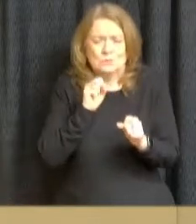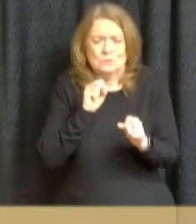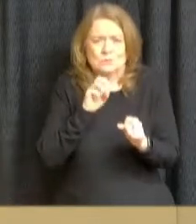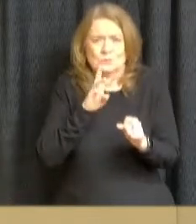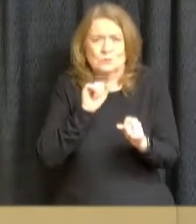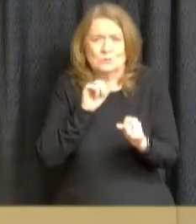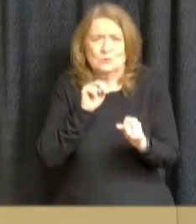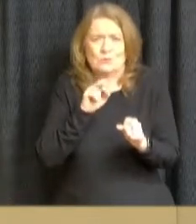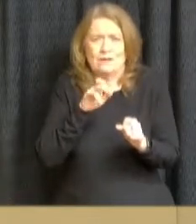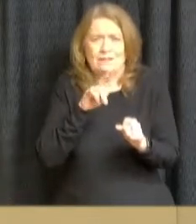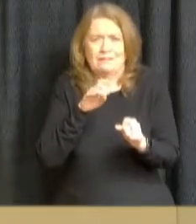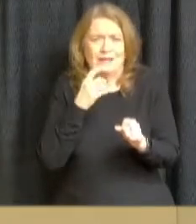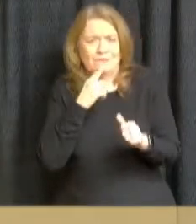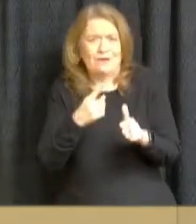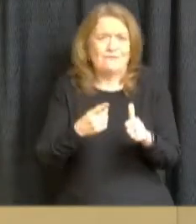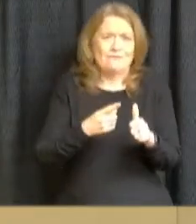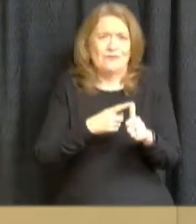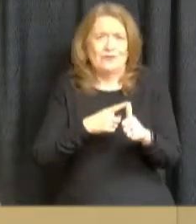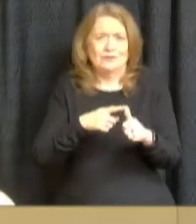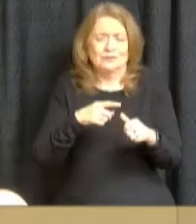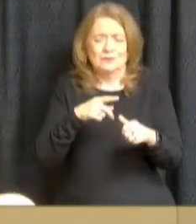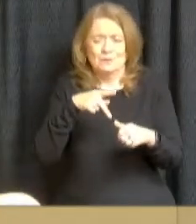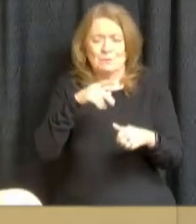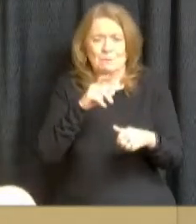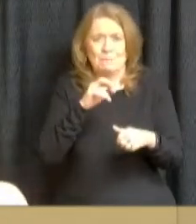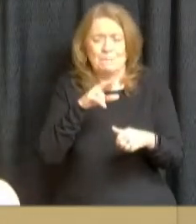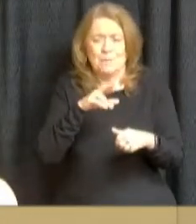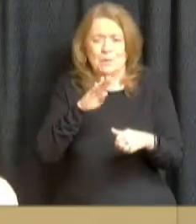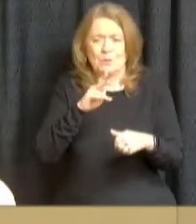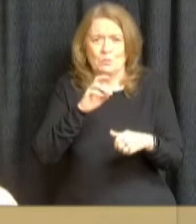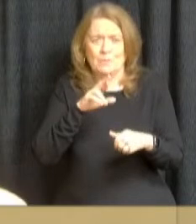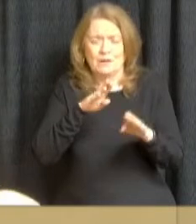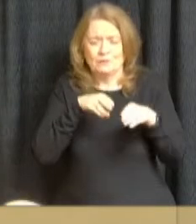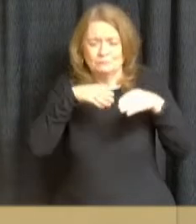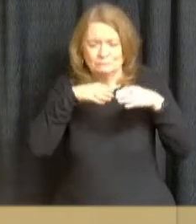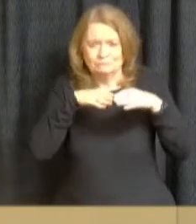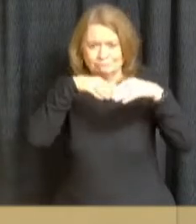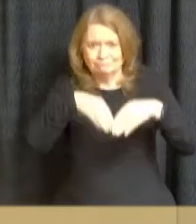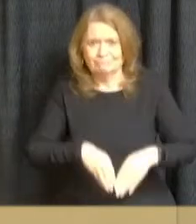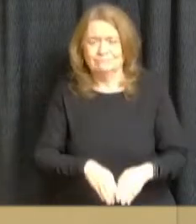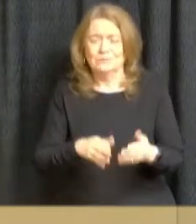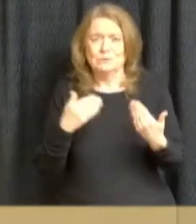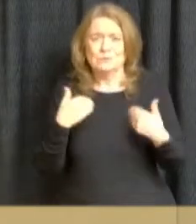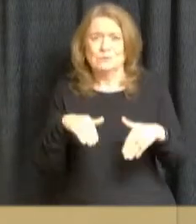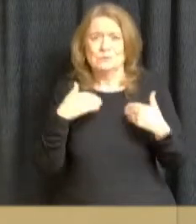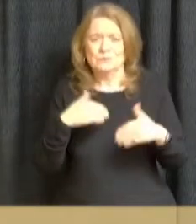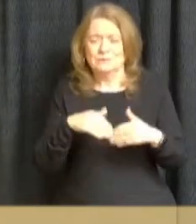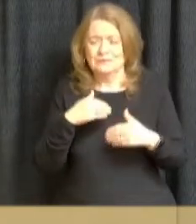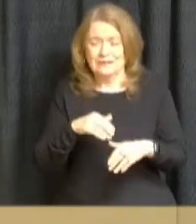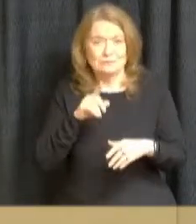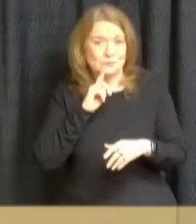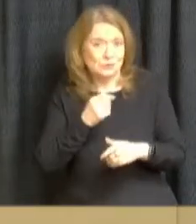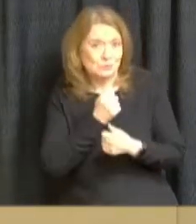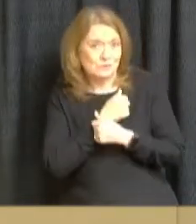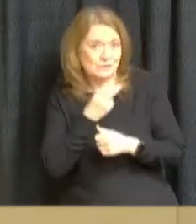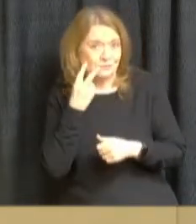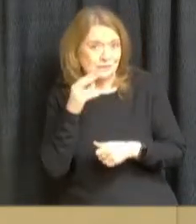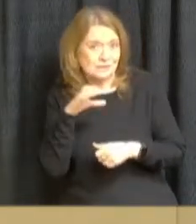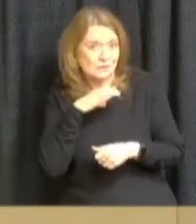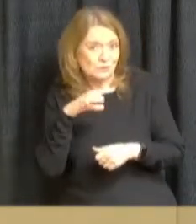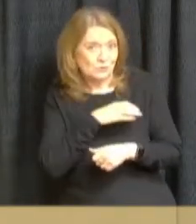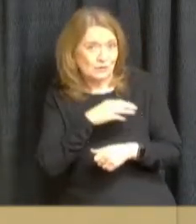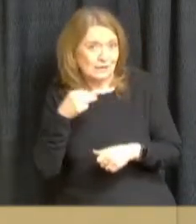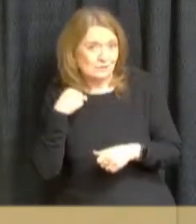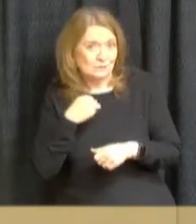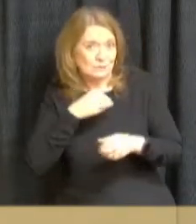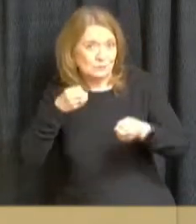pool for our first polar bear plunge on February 11th. Look, I read the comments on social media. I know some of you would love to see your council members thrown